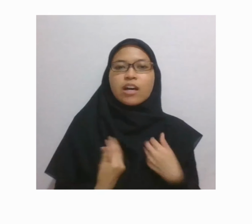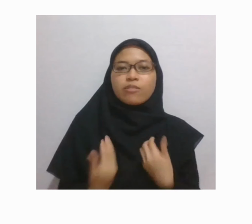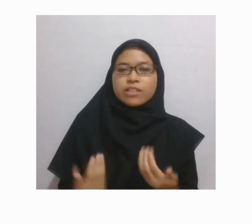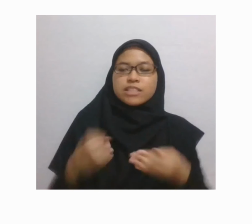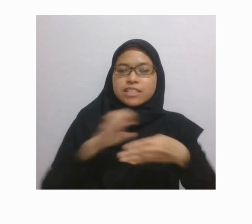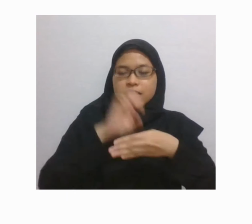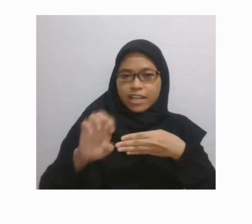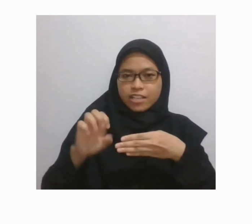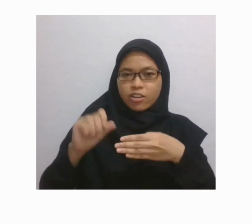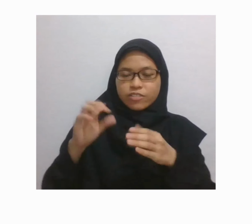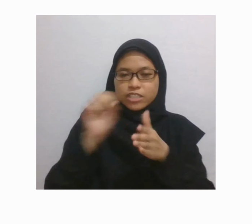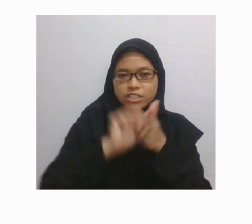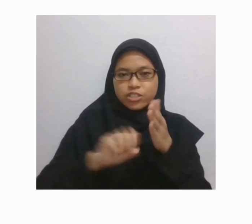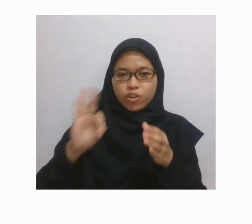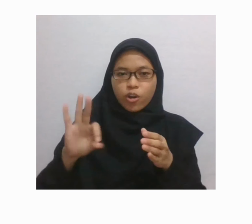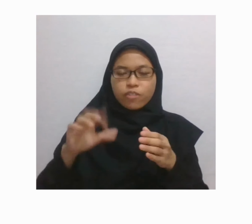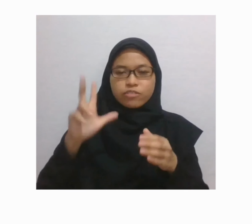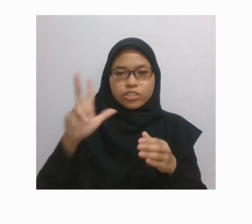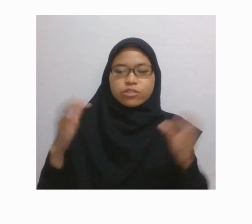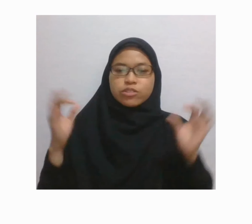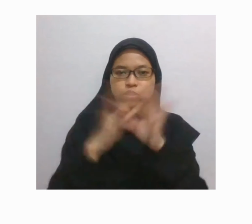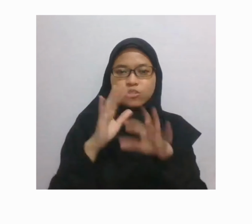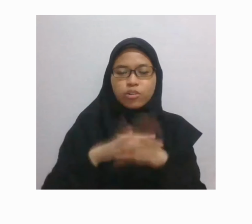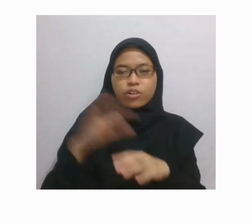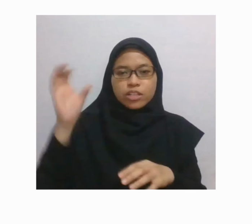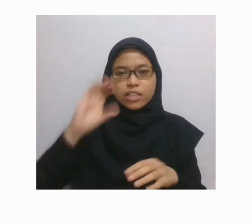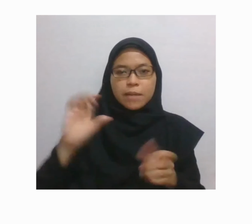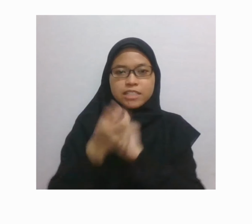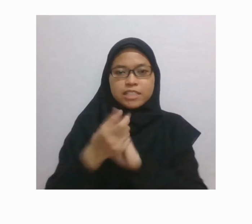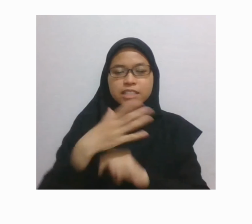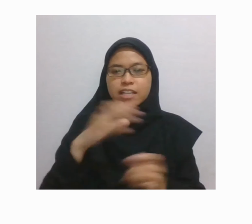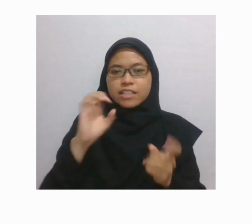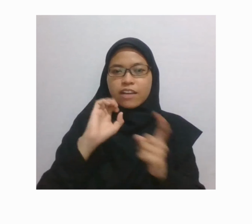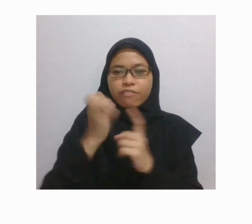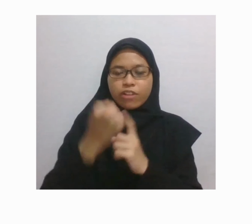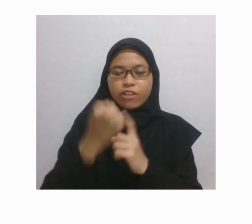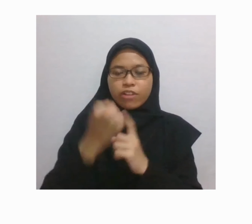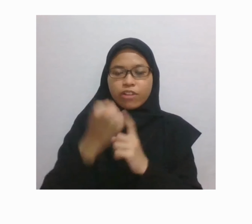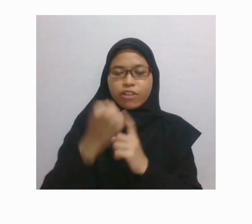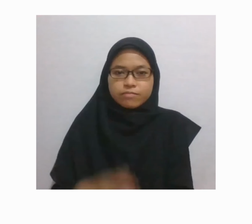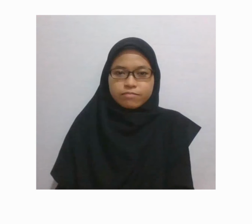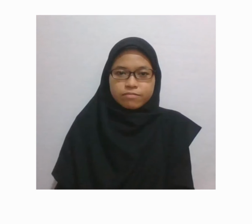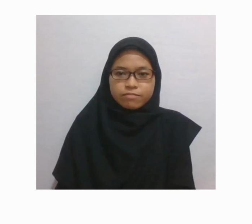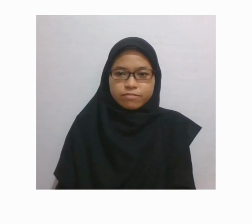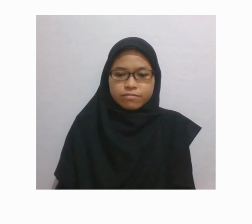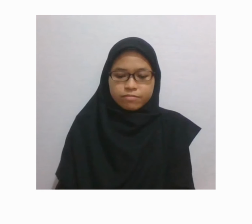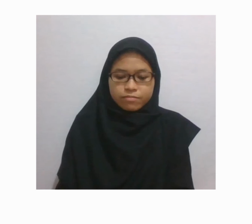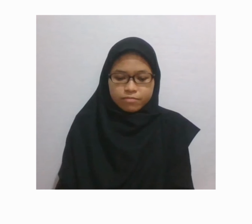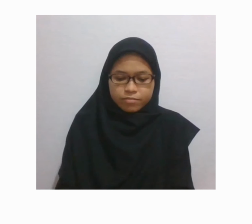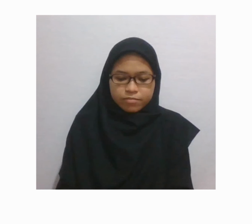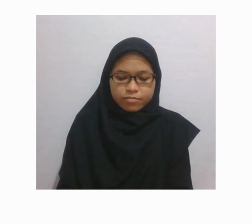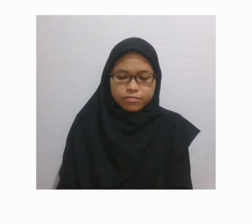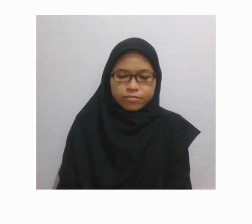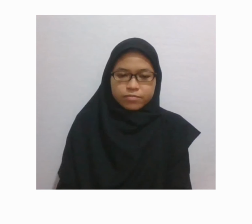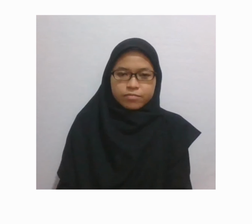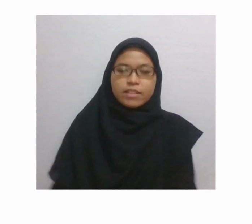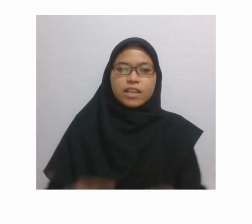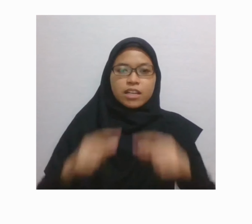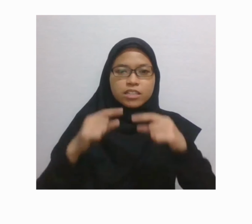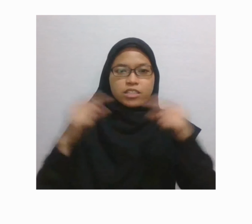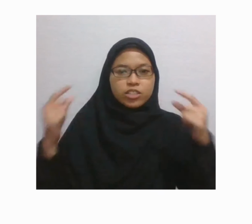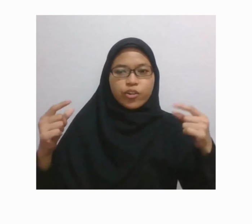has been focused very much around climate change and the environment. Great lectures typically explore topics of significant interest